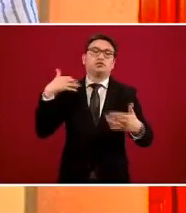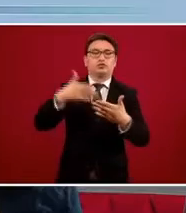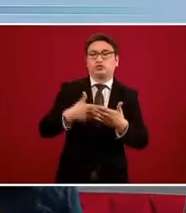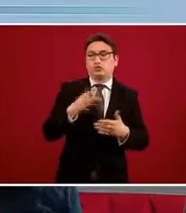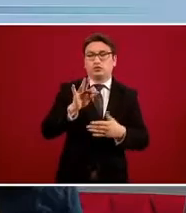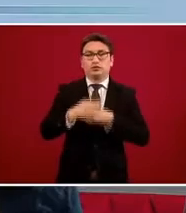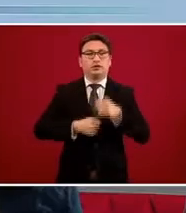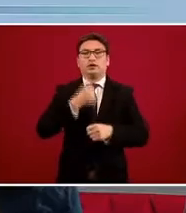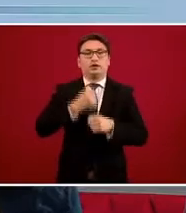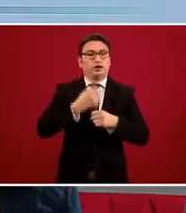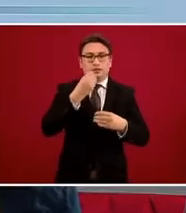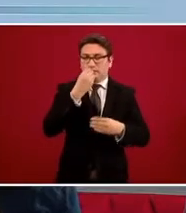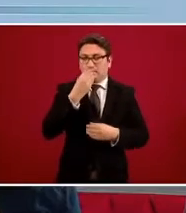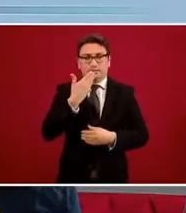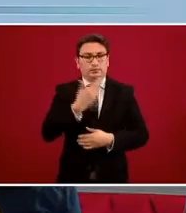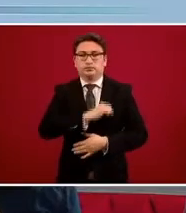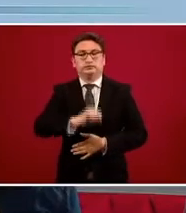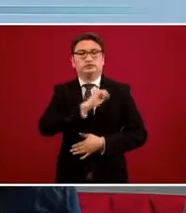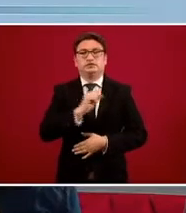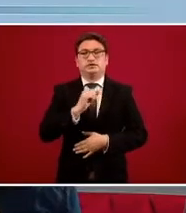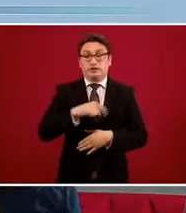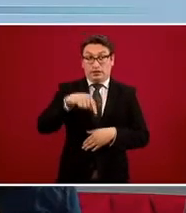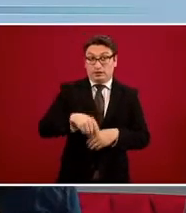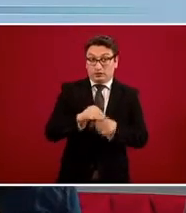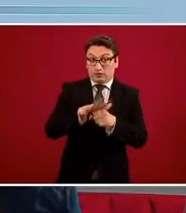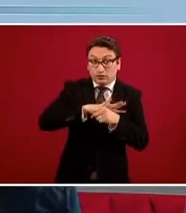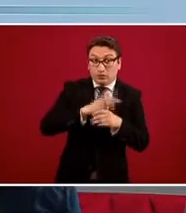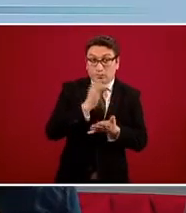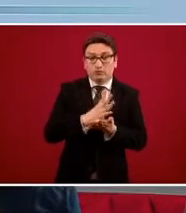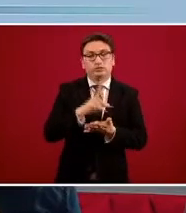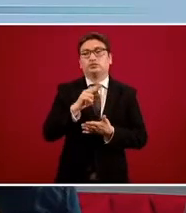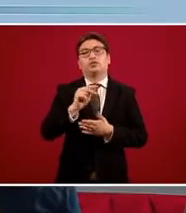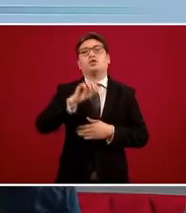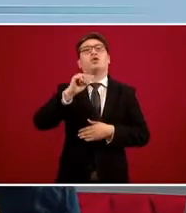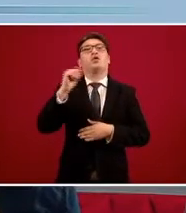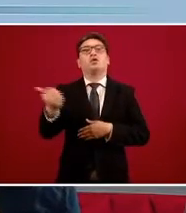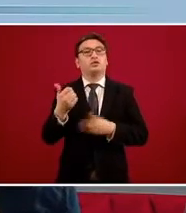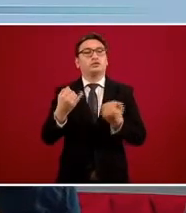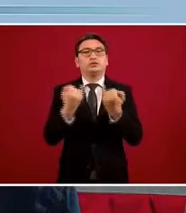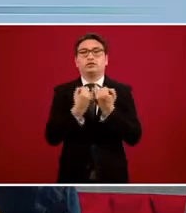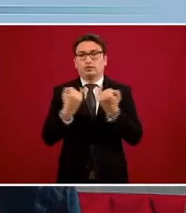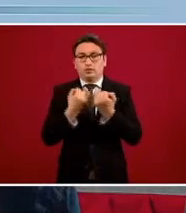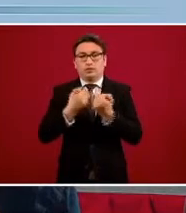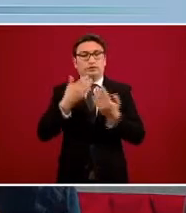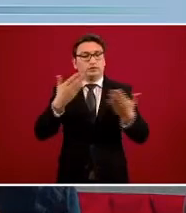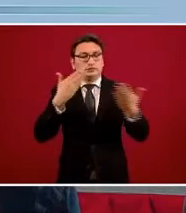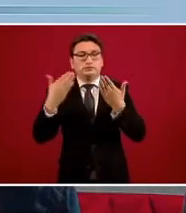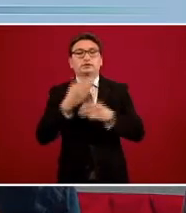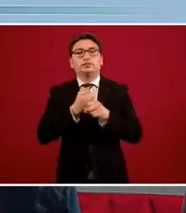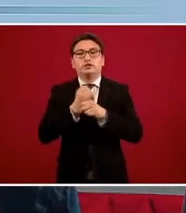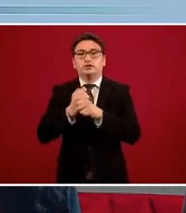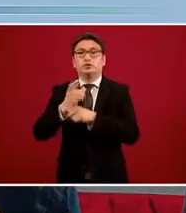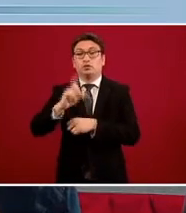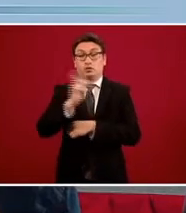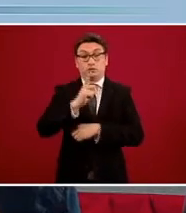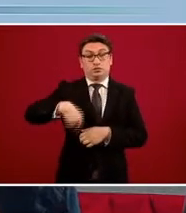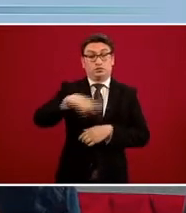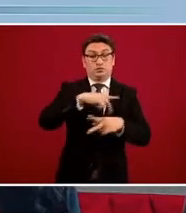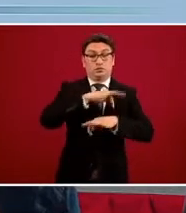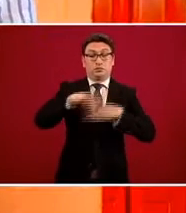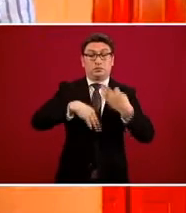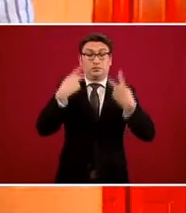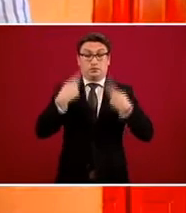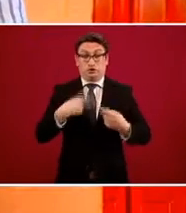the biggest risk factors, aside from age, are the existing